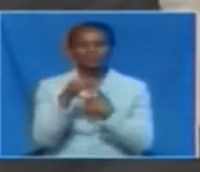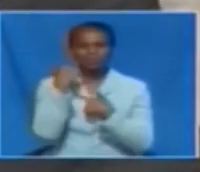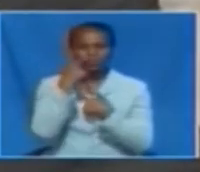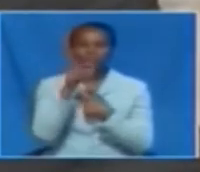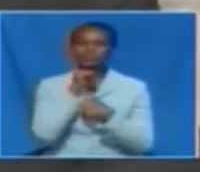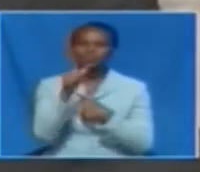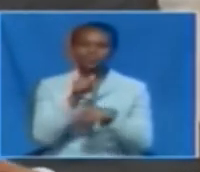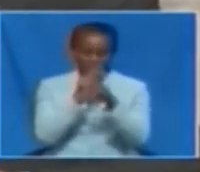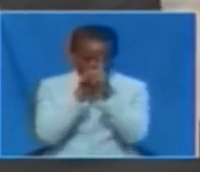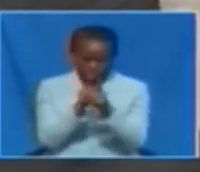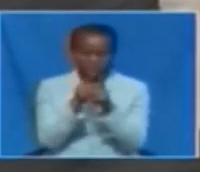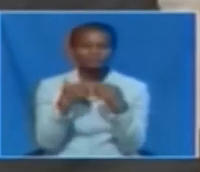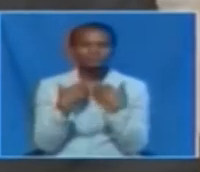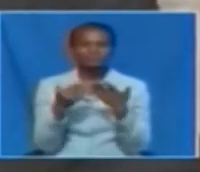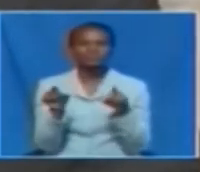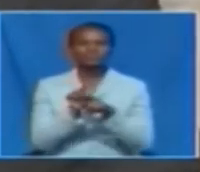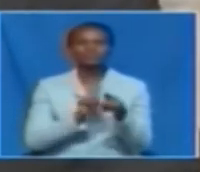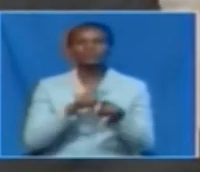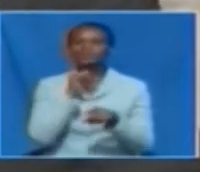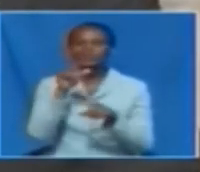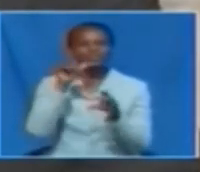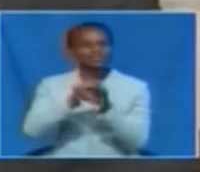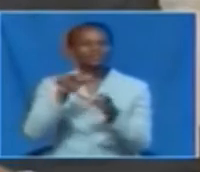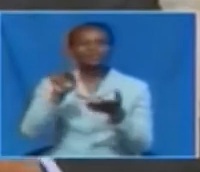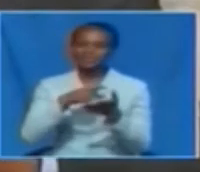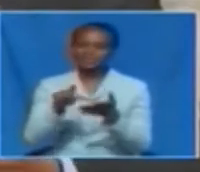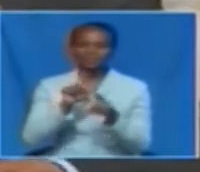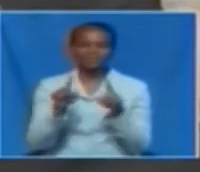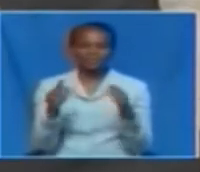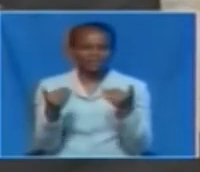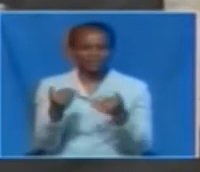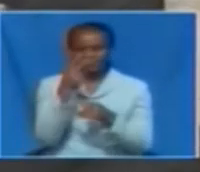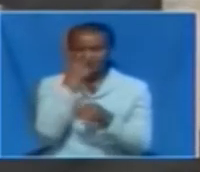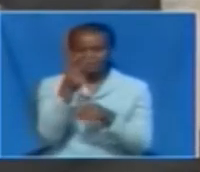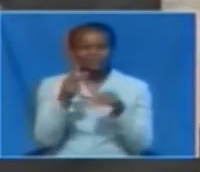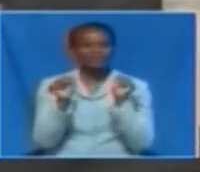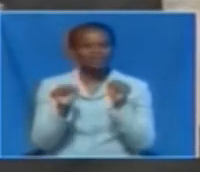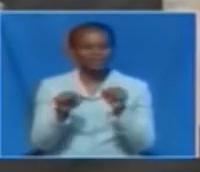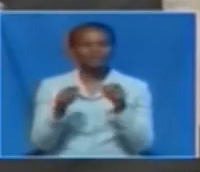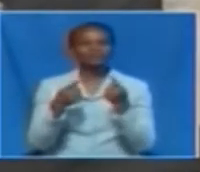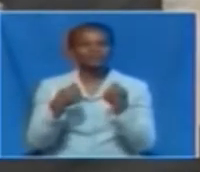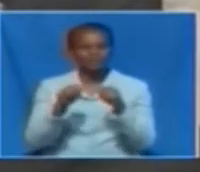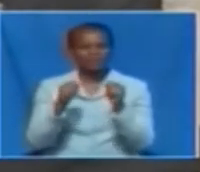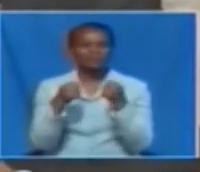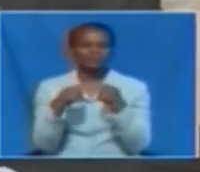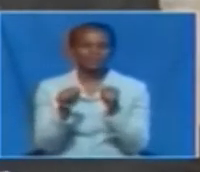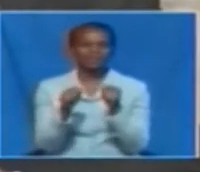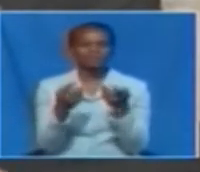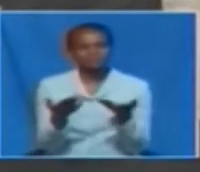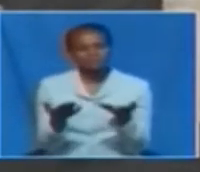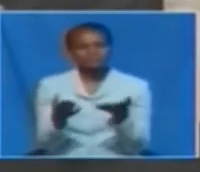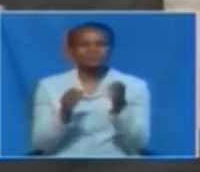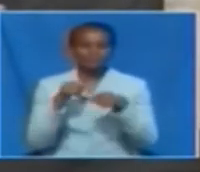the decision making and they're not even part of our party. And therefore you can see that these are efforts to try to